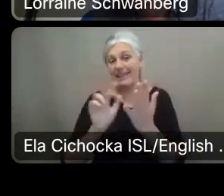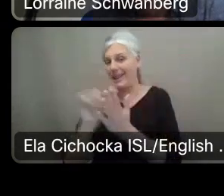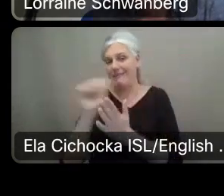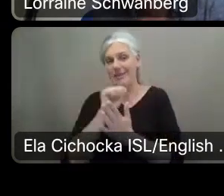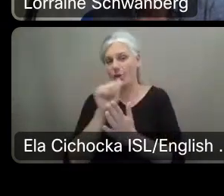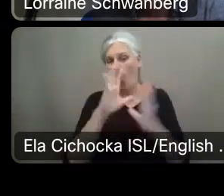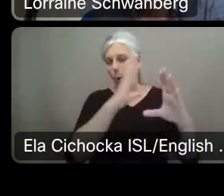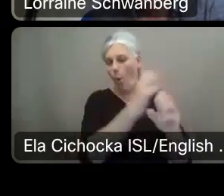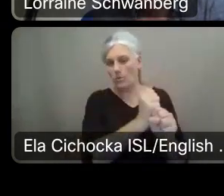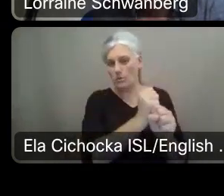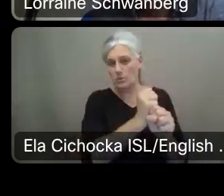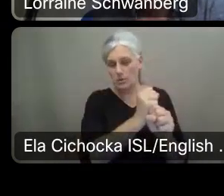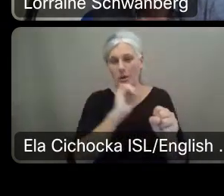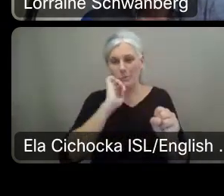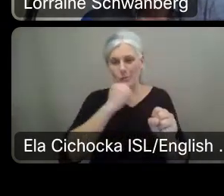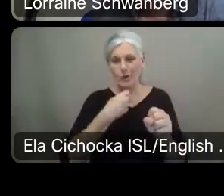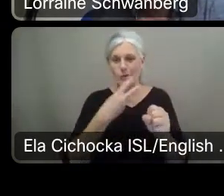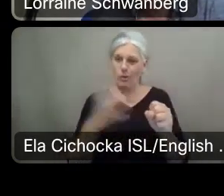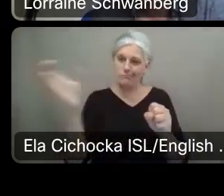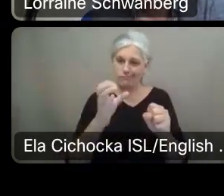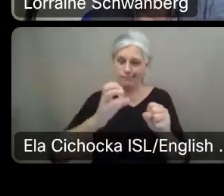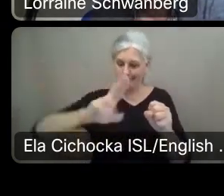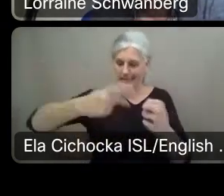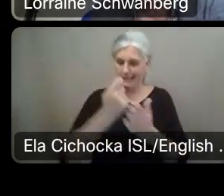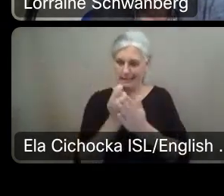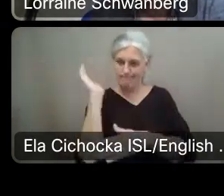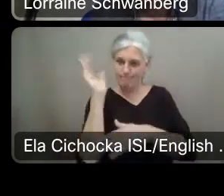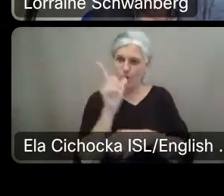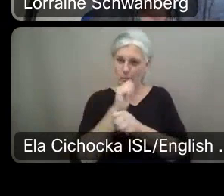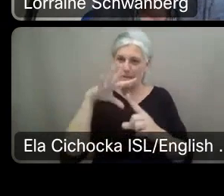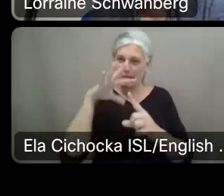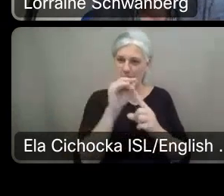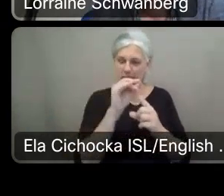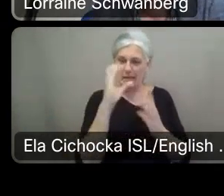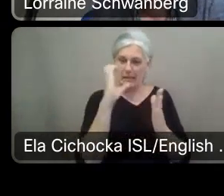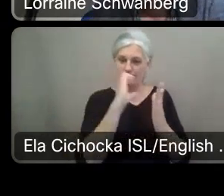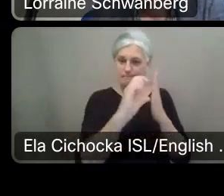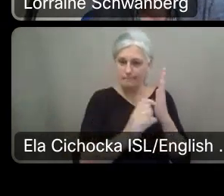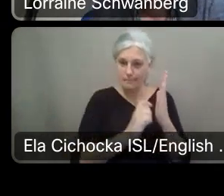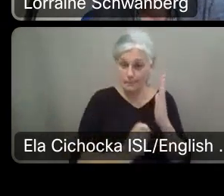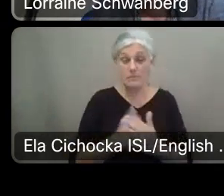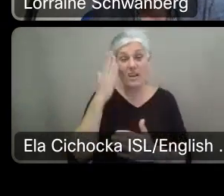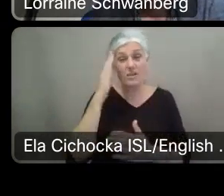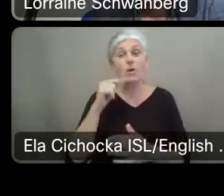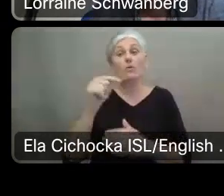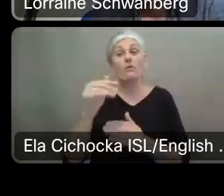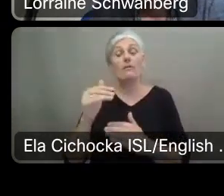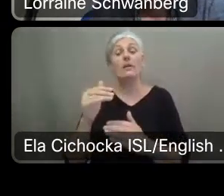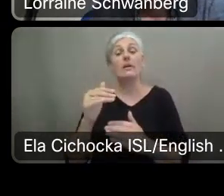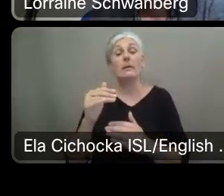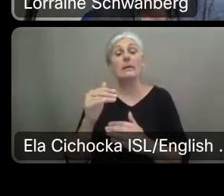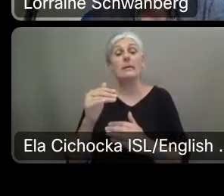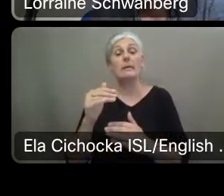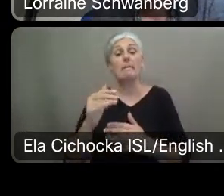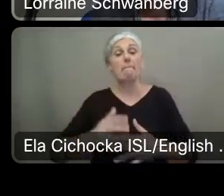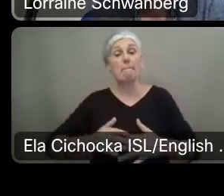secure presenters to talk to those. And there are, I know they are very maternity based, and there are